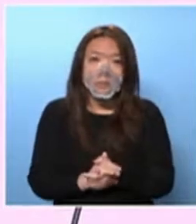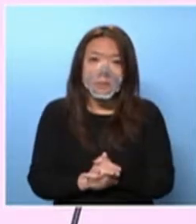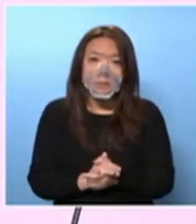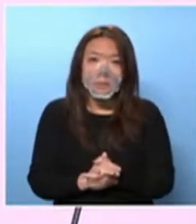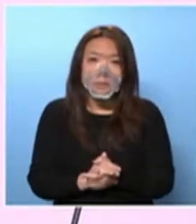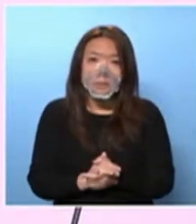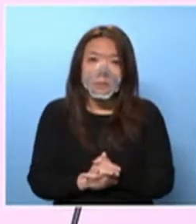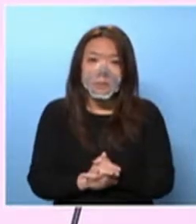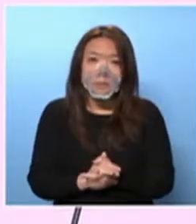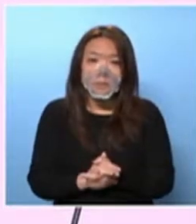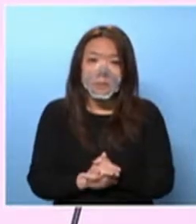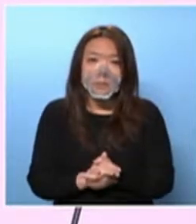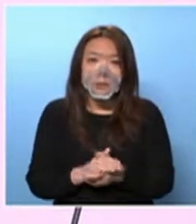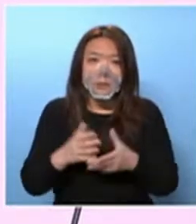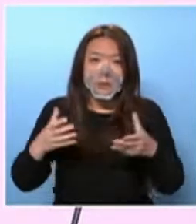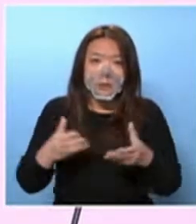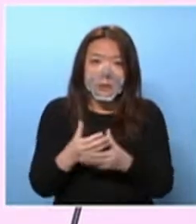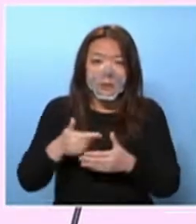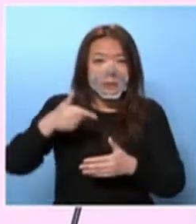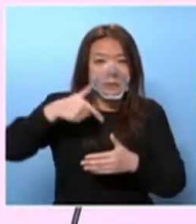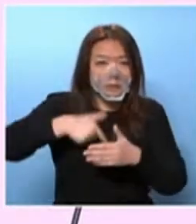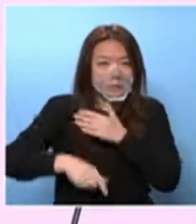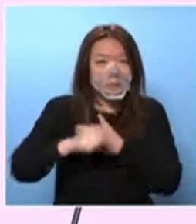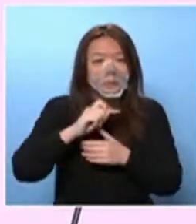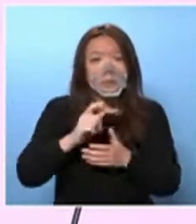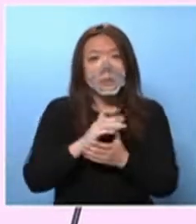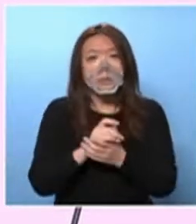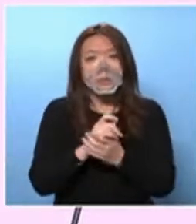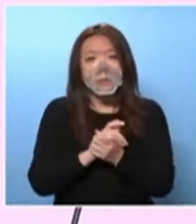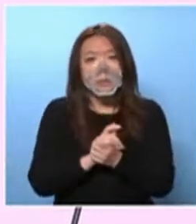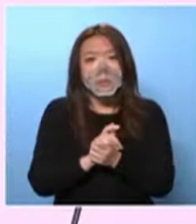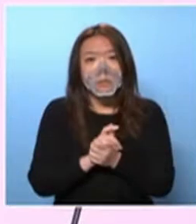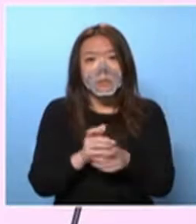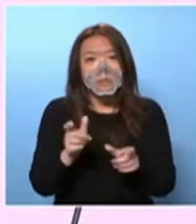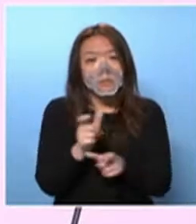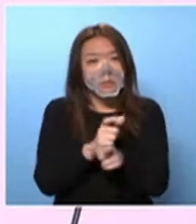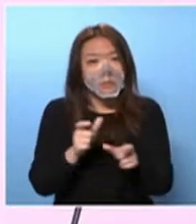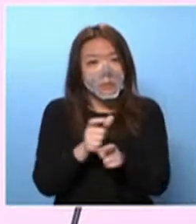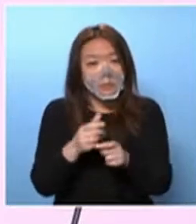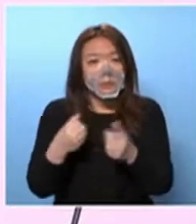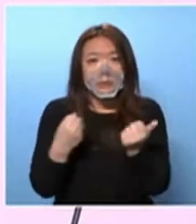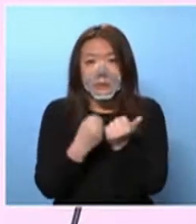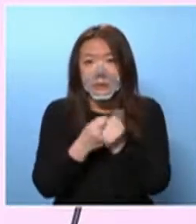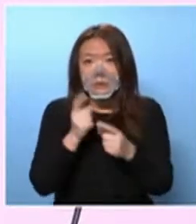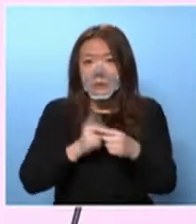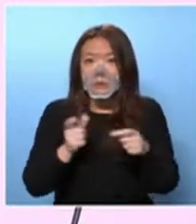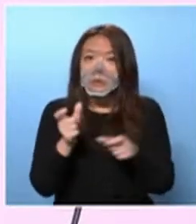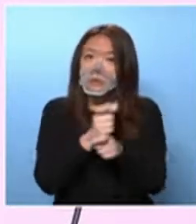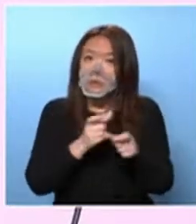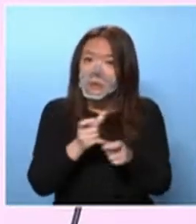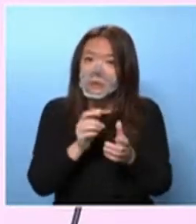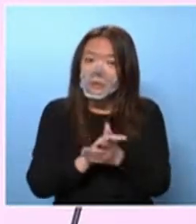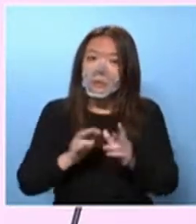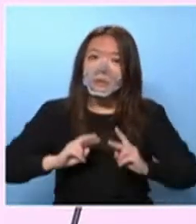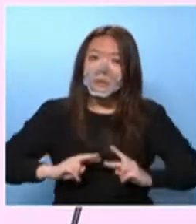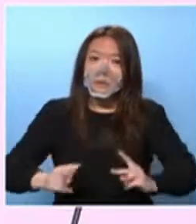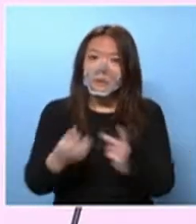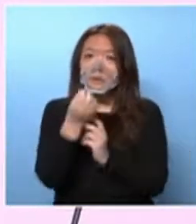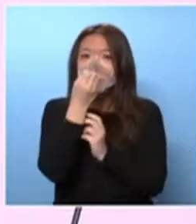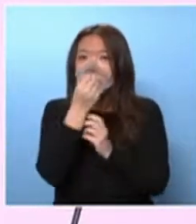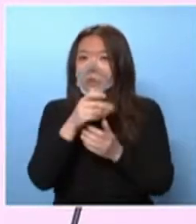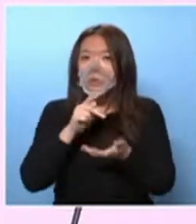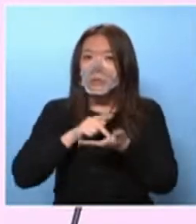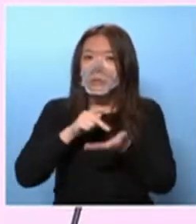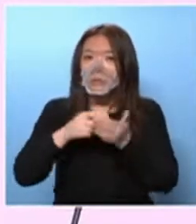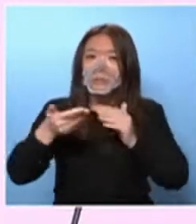capital allocation and management, but also guide capital markets with greater depth and breadth towards the role of